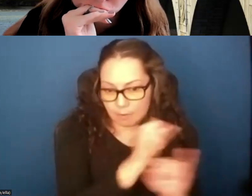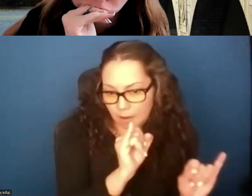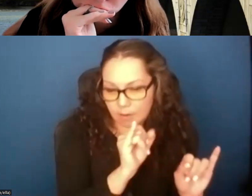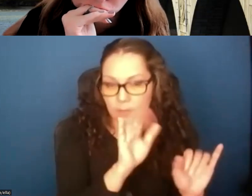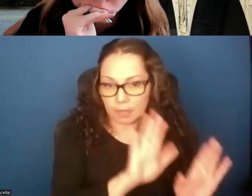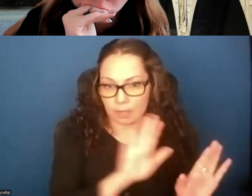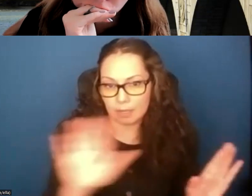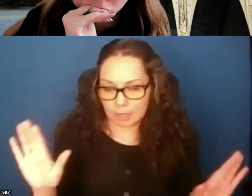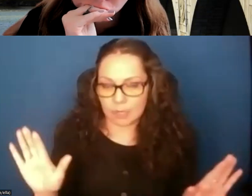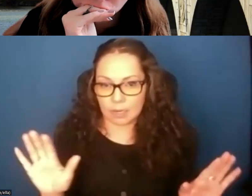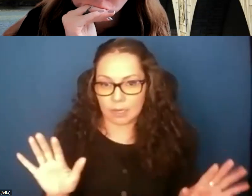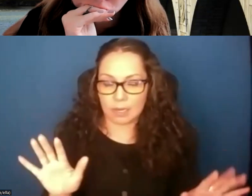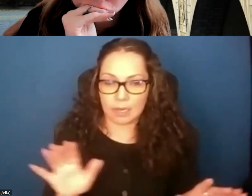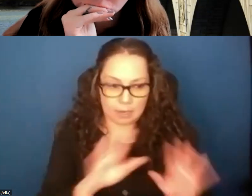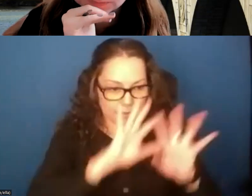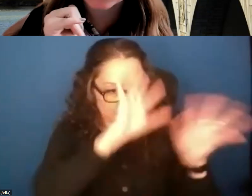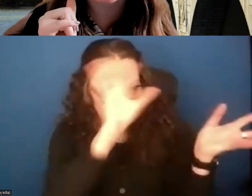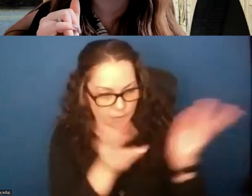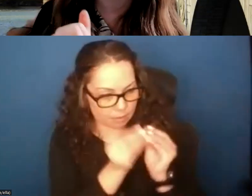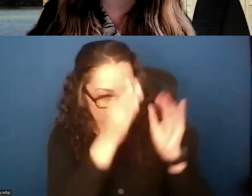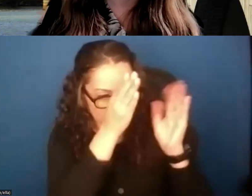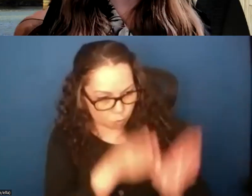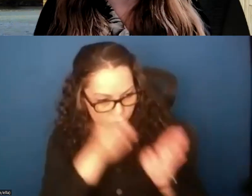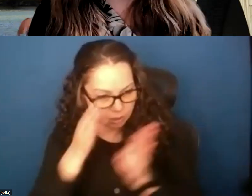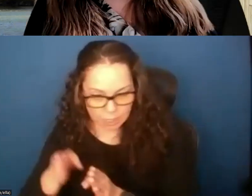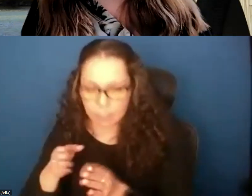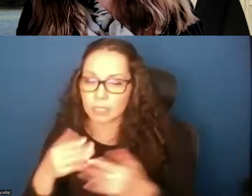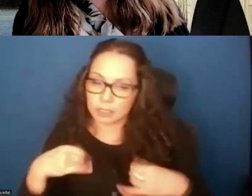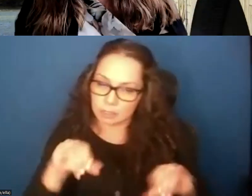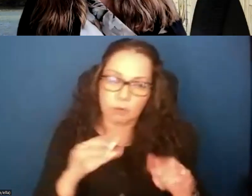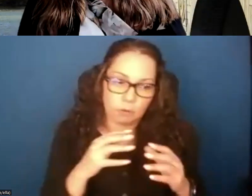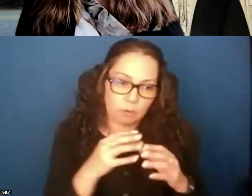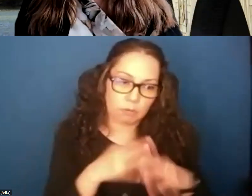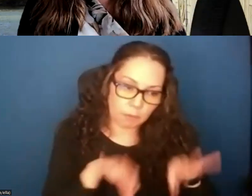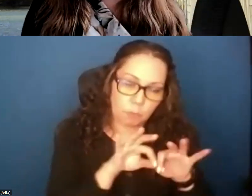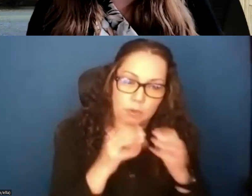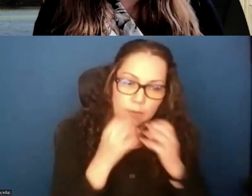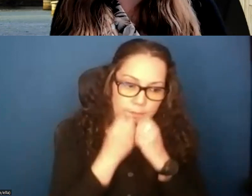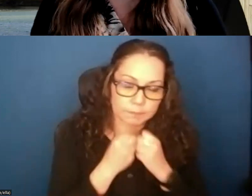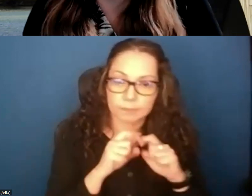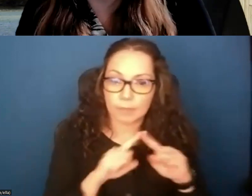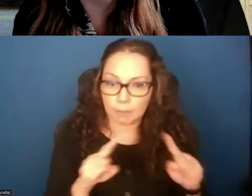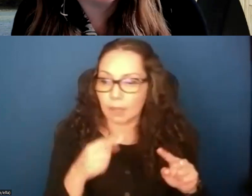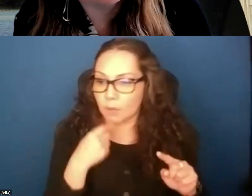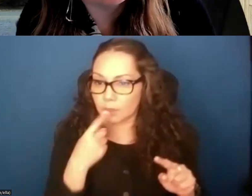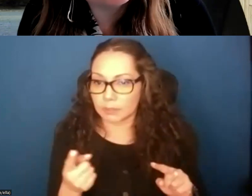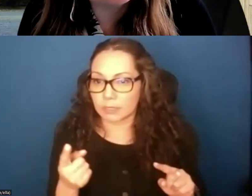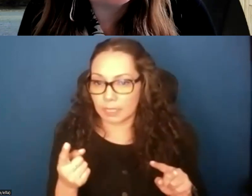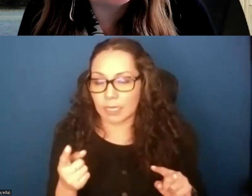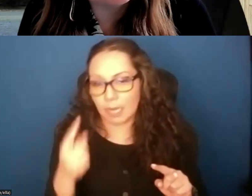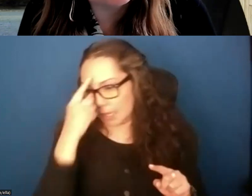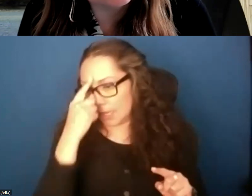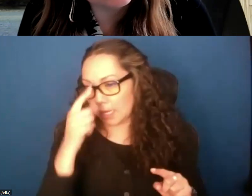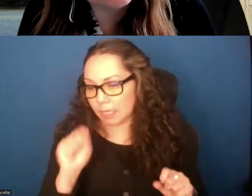the totality of the person is really important. Um, but I just wanted to, to say that, um, I do think it is